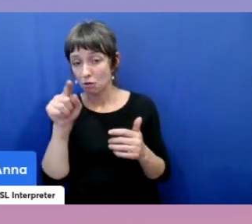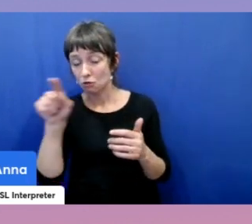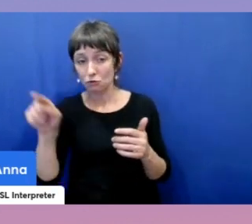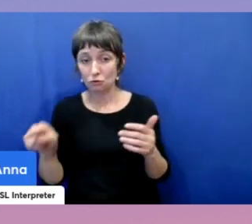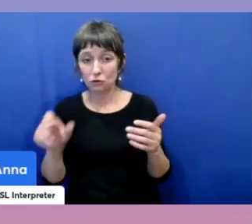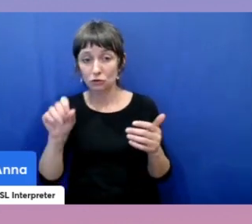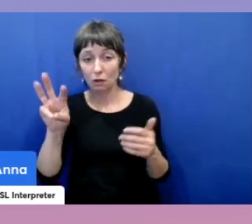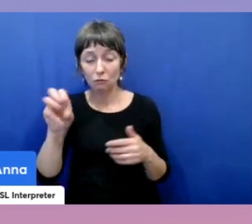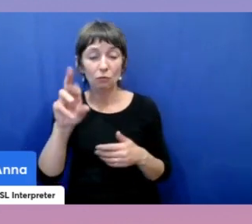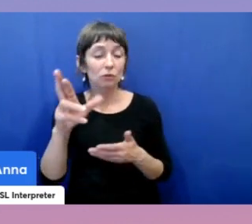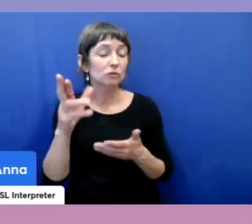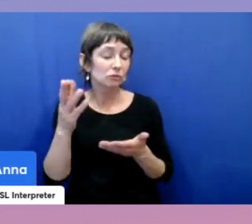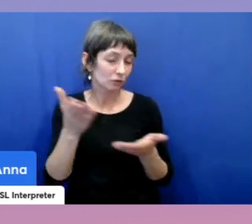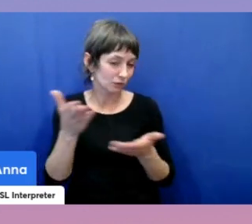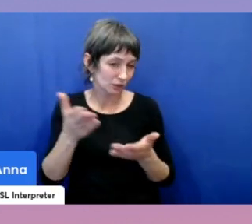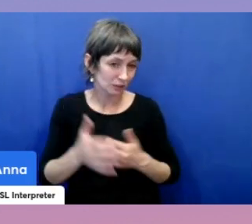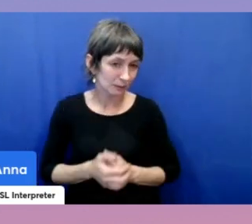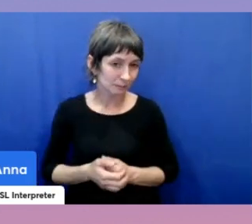services, right?